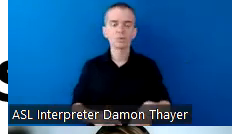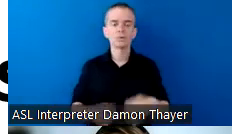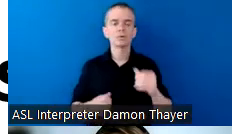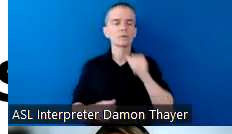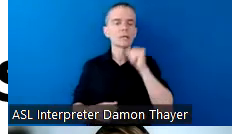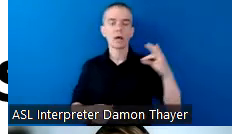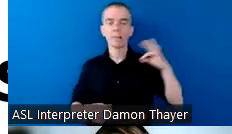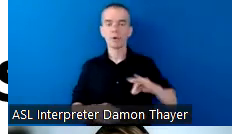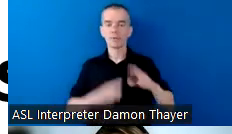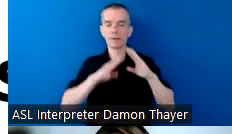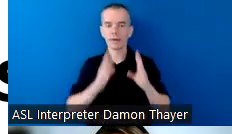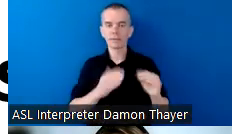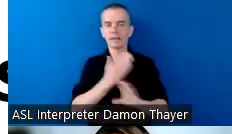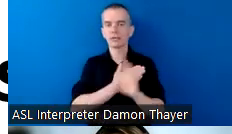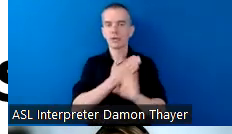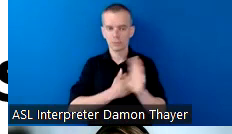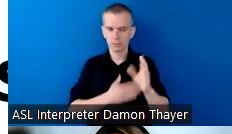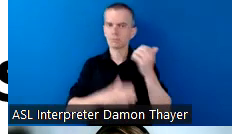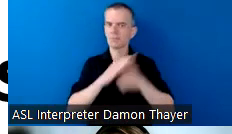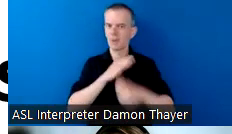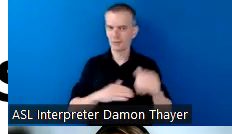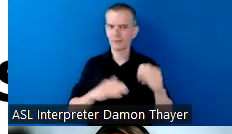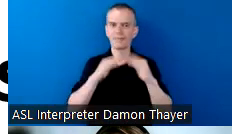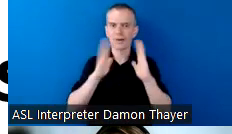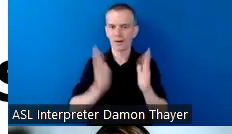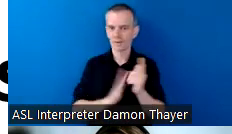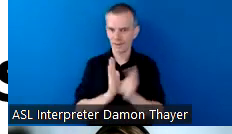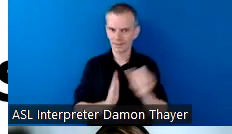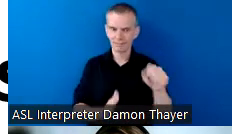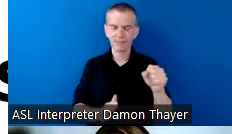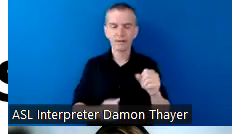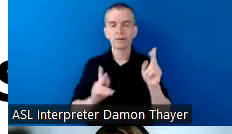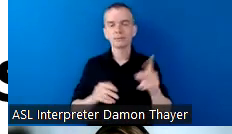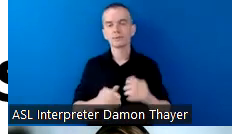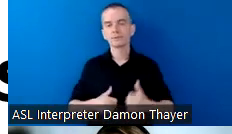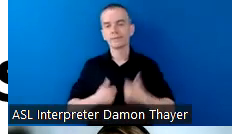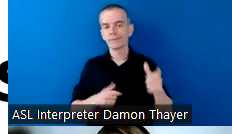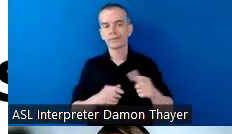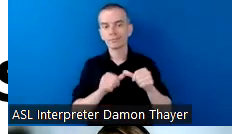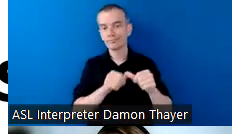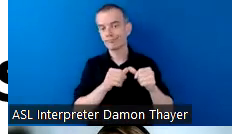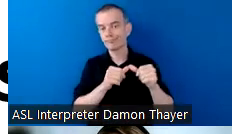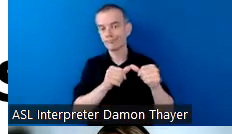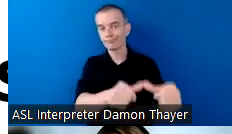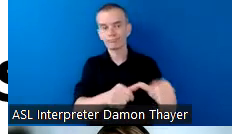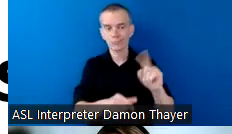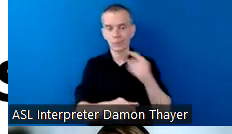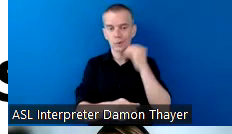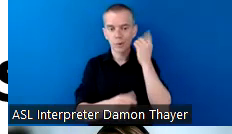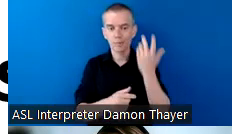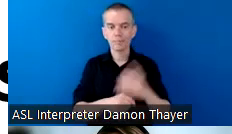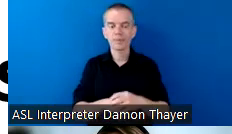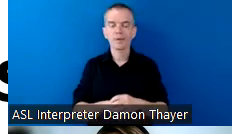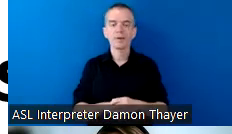and shelters fall under the Fair Housing Act. If somebody's there for an extended period of time, it's their only dwelling. Likely they've signed some kind of